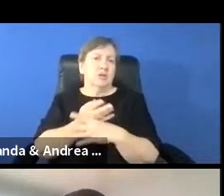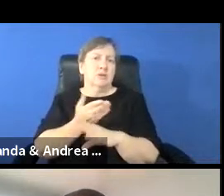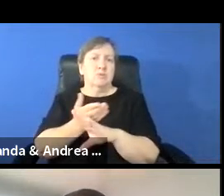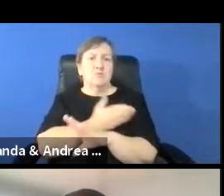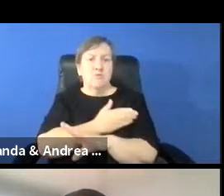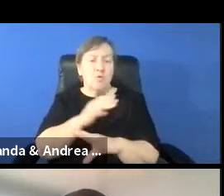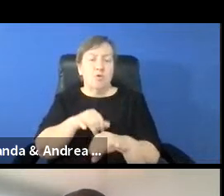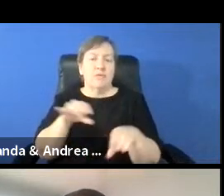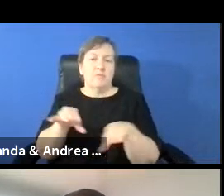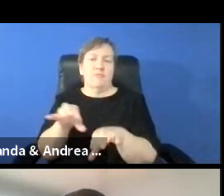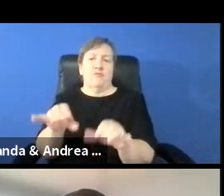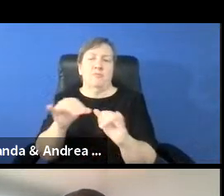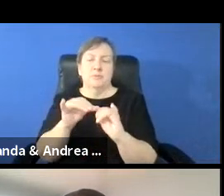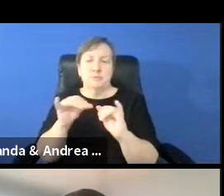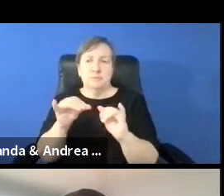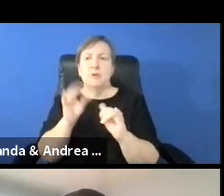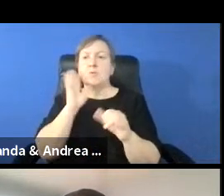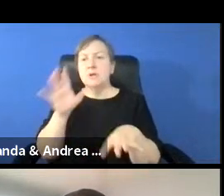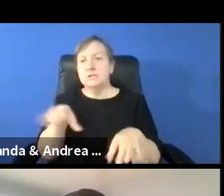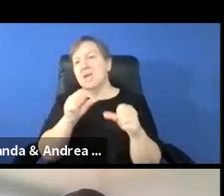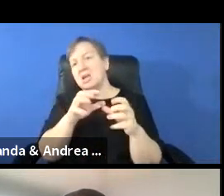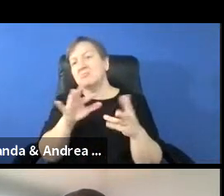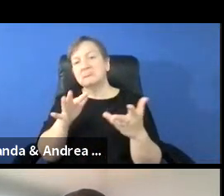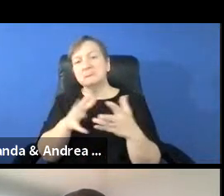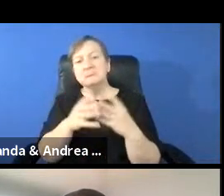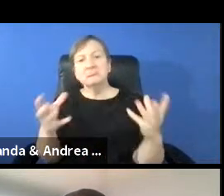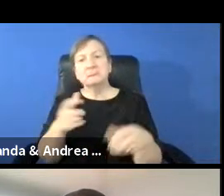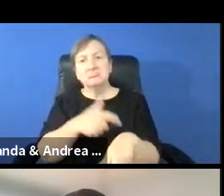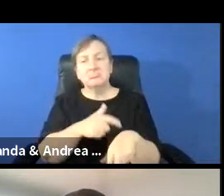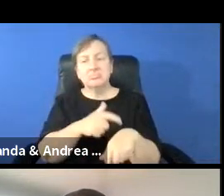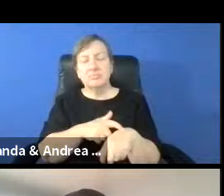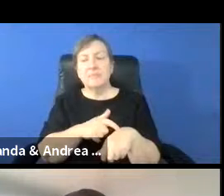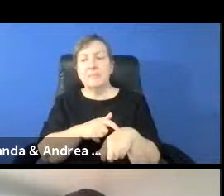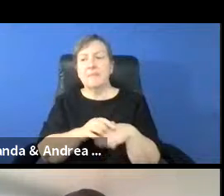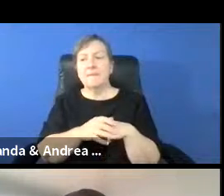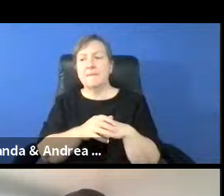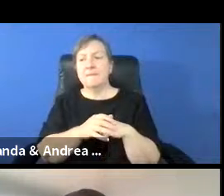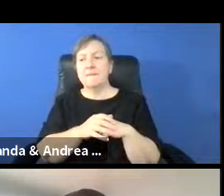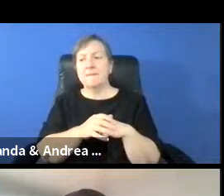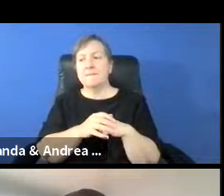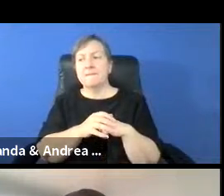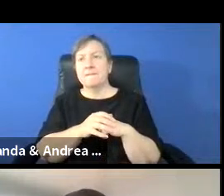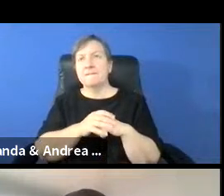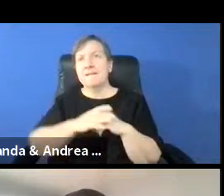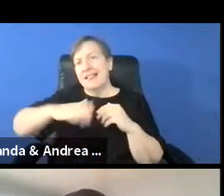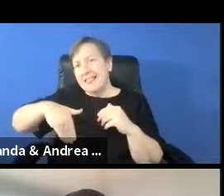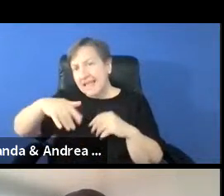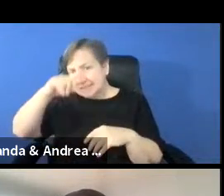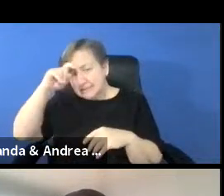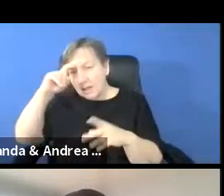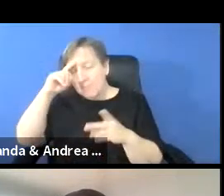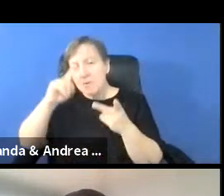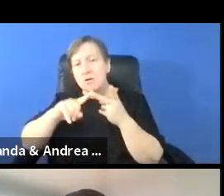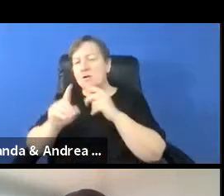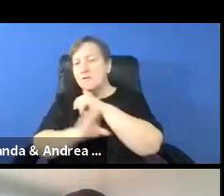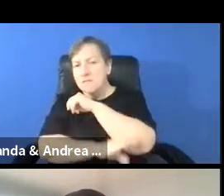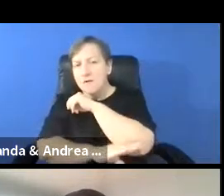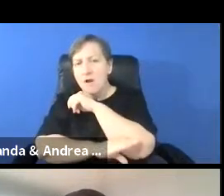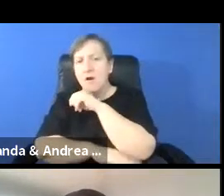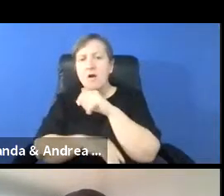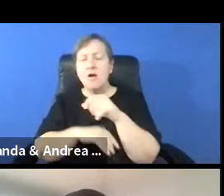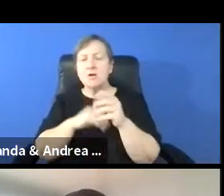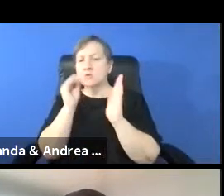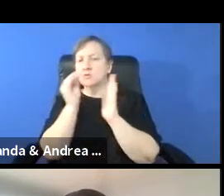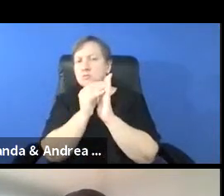measures. But we'll be spending a fair amount of time in late summer, in the fall, on performance